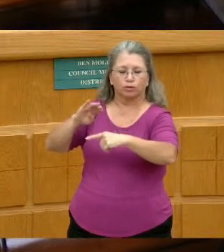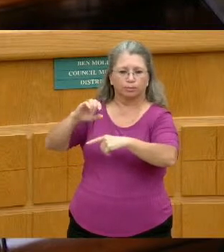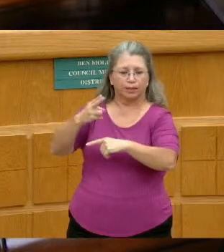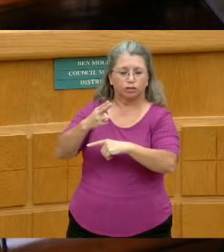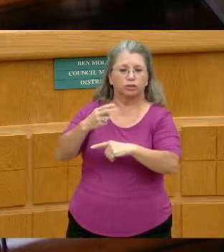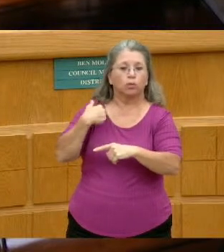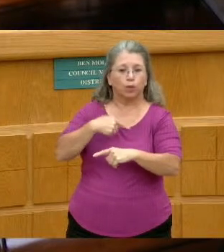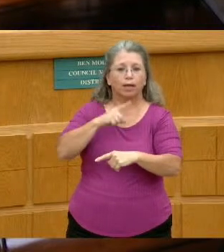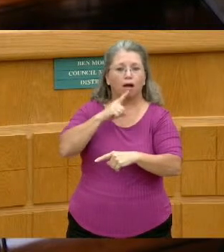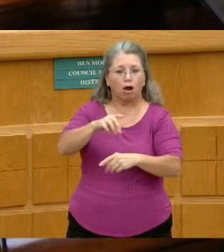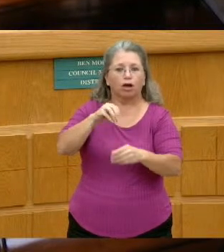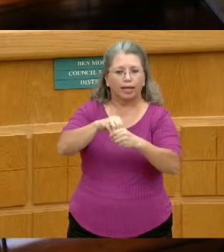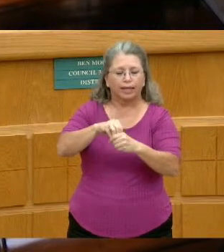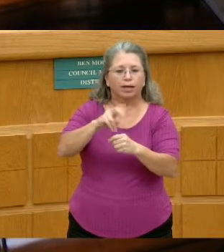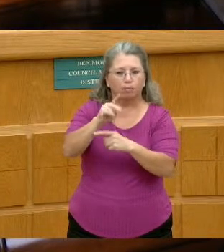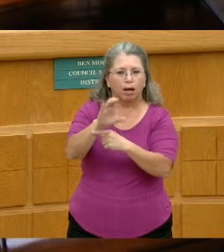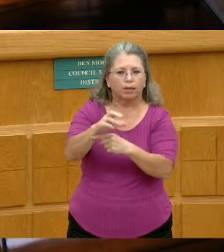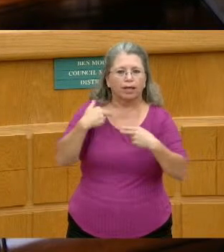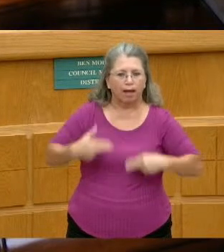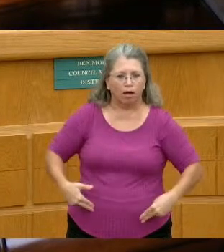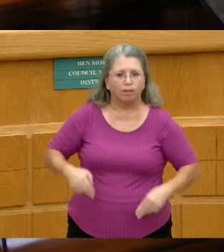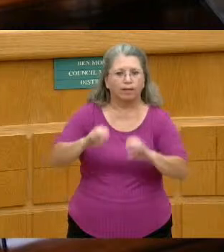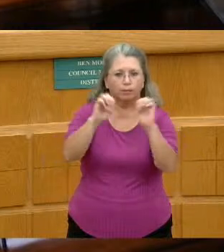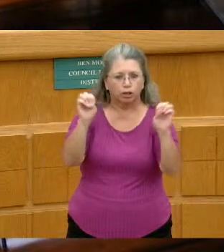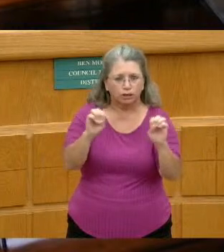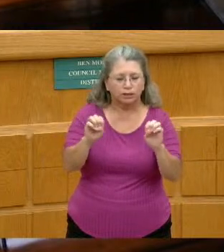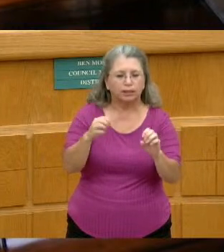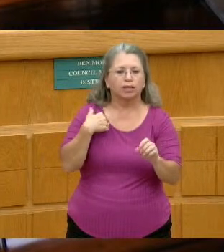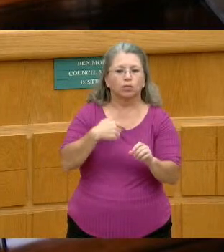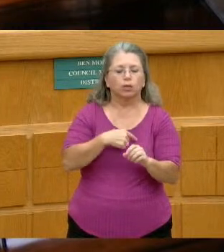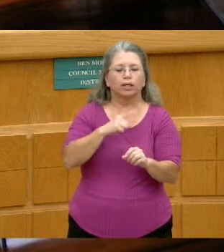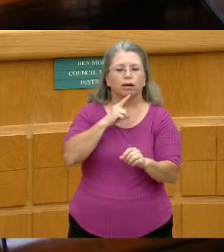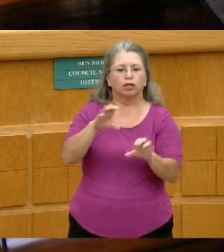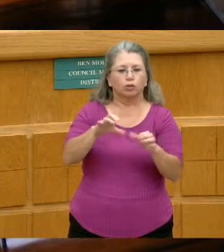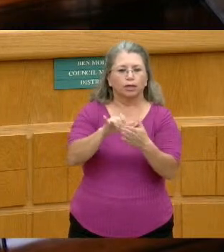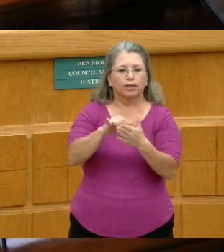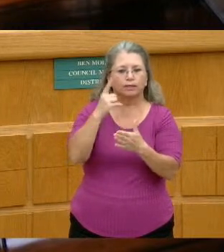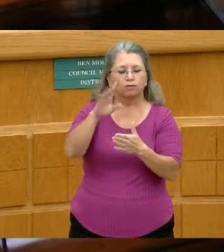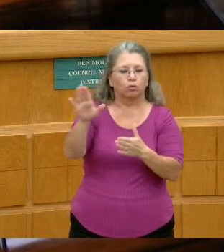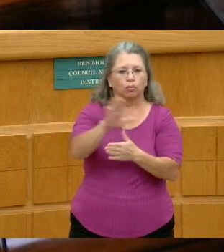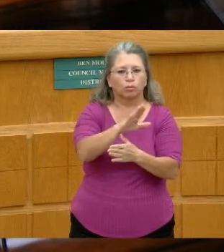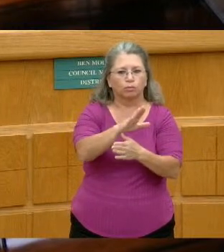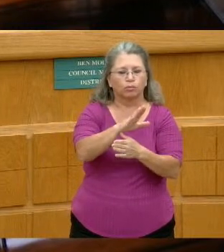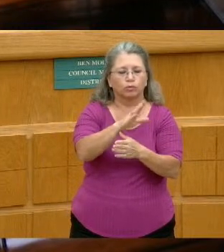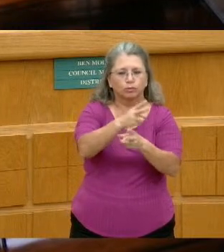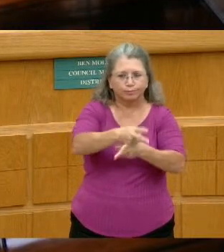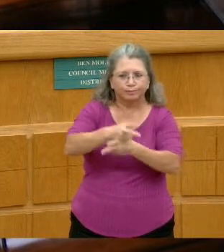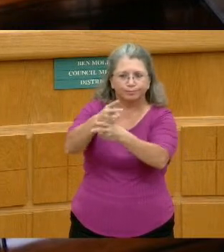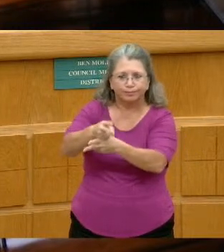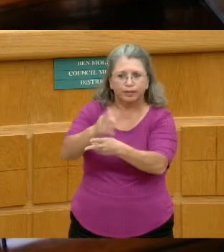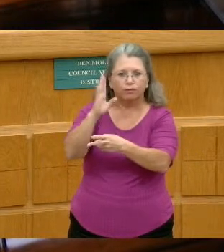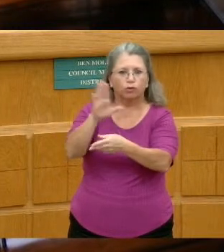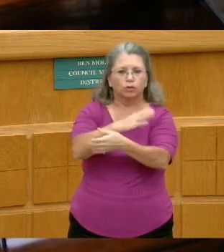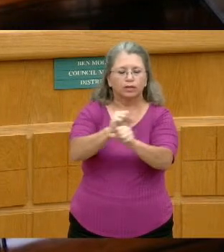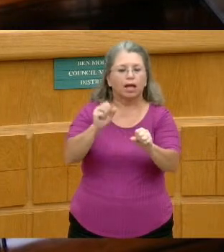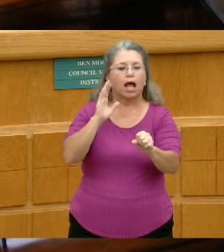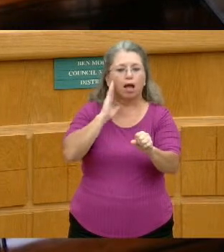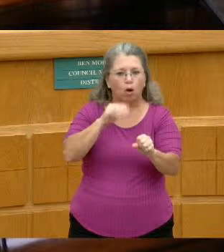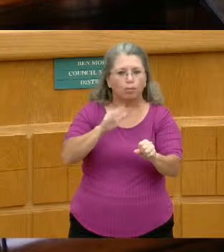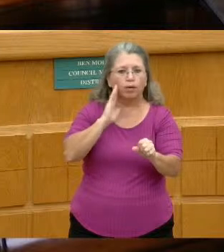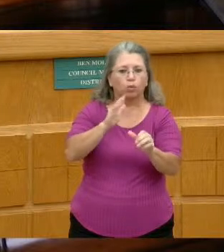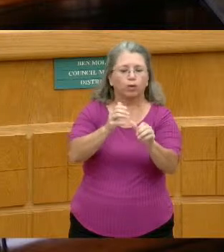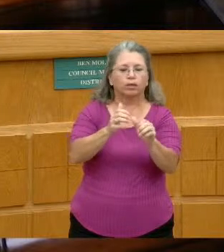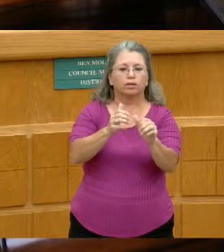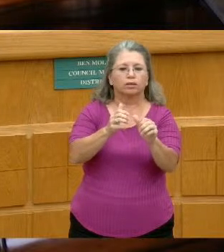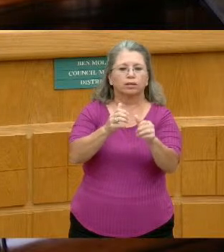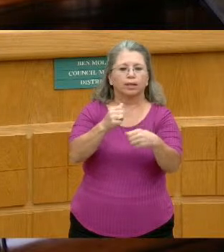access to the beach is a public health precaution. And I hope that it will deter people from going out to the beach because they will not be